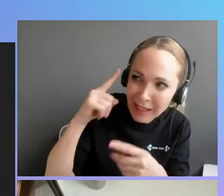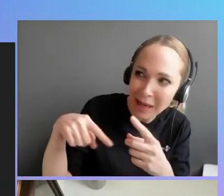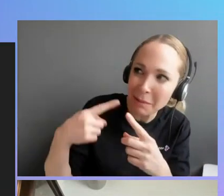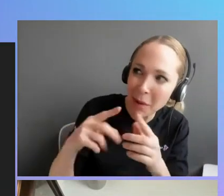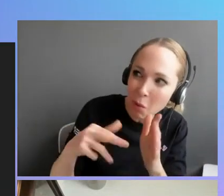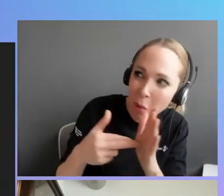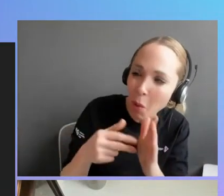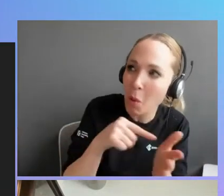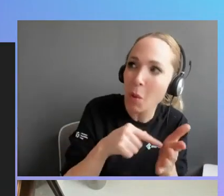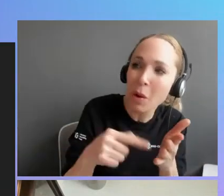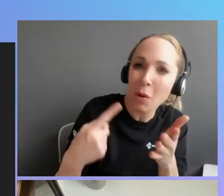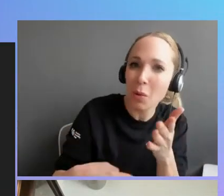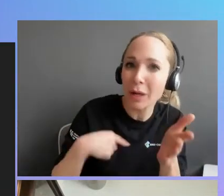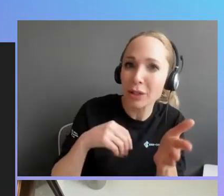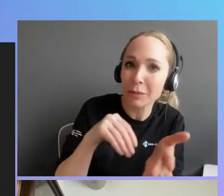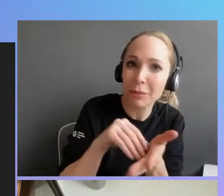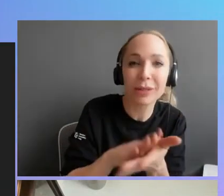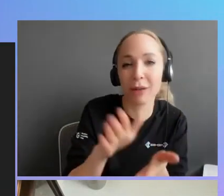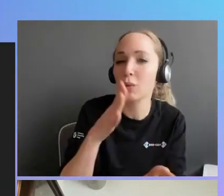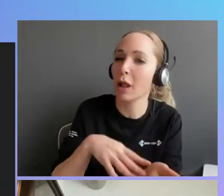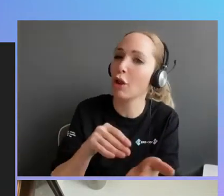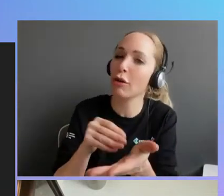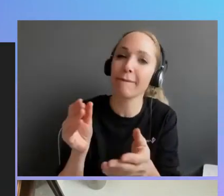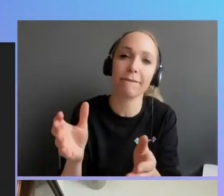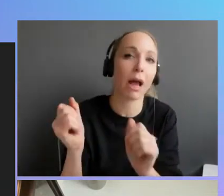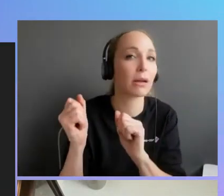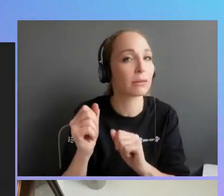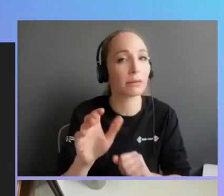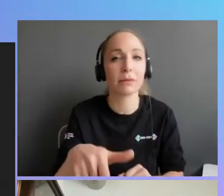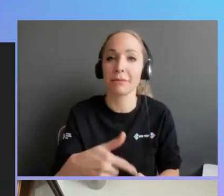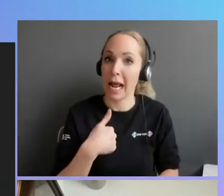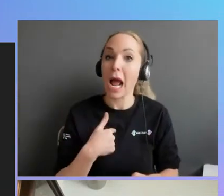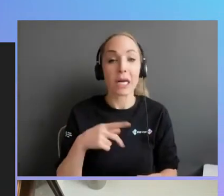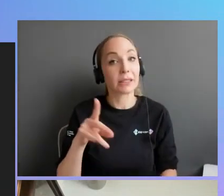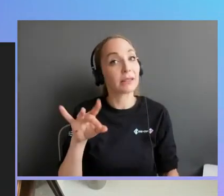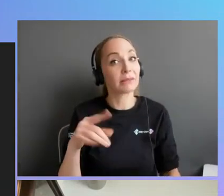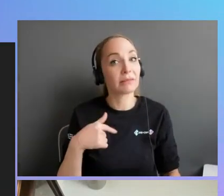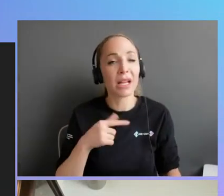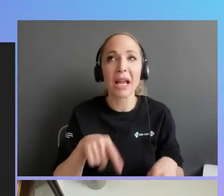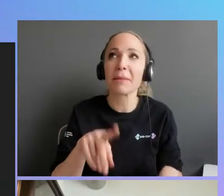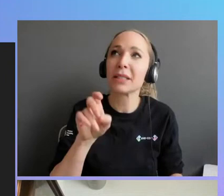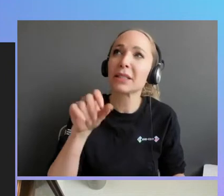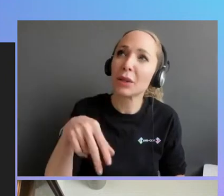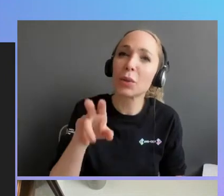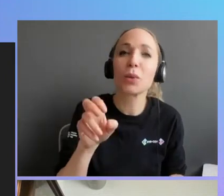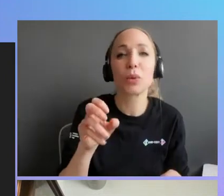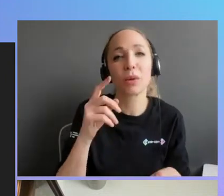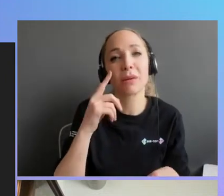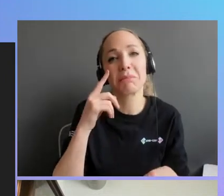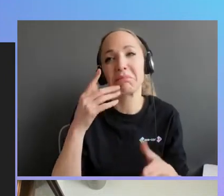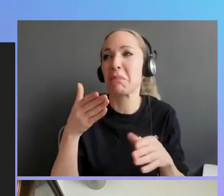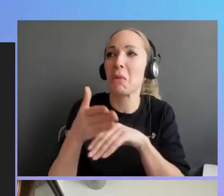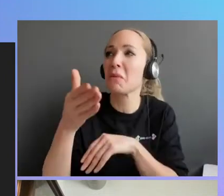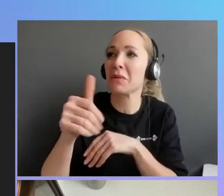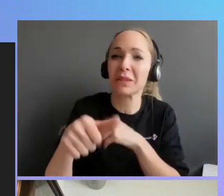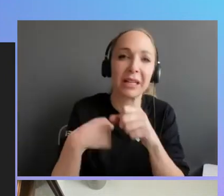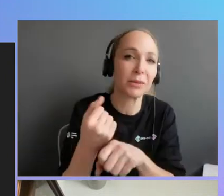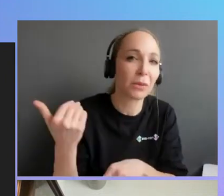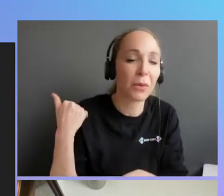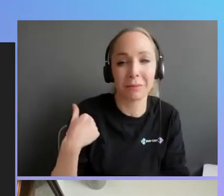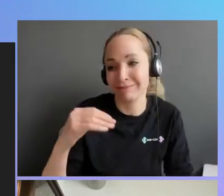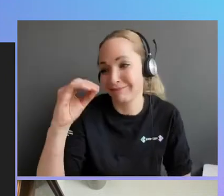stuff pretty quickly. I definitely do. Like I came to DQ over a decade ago with zero experience in